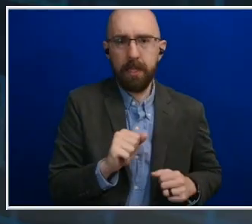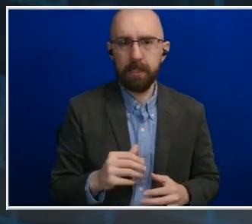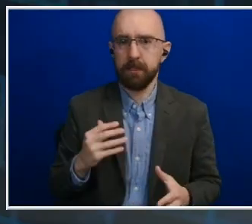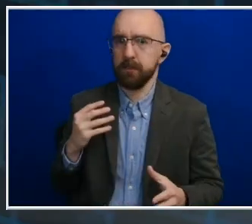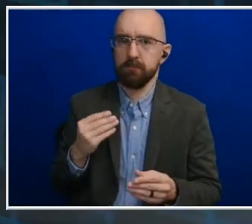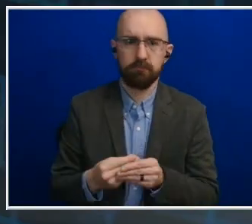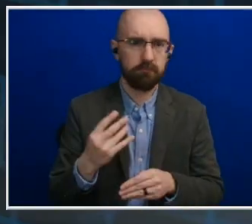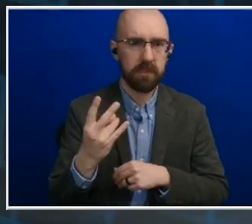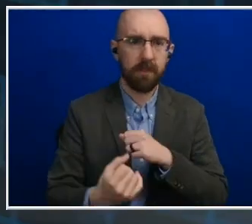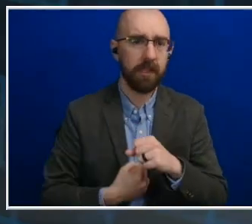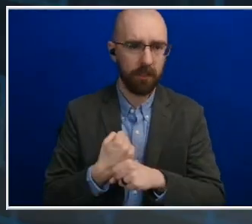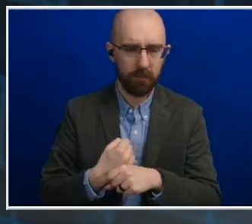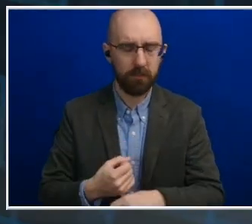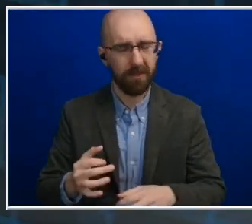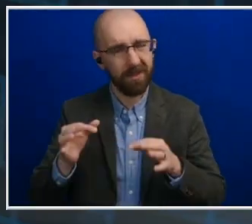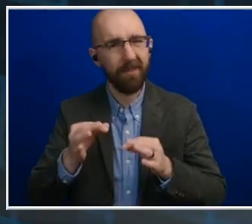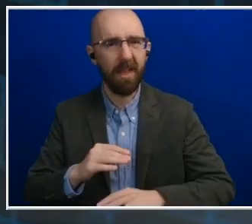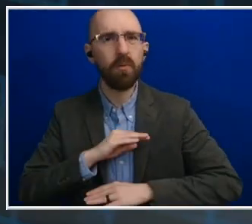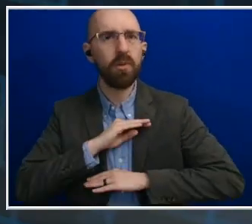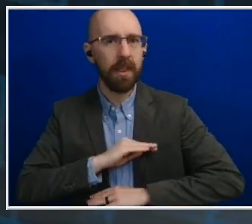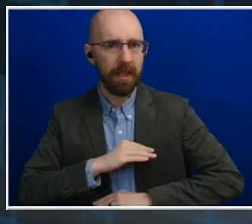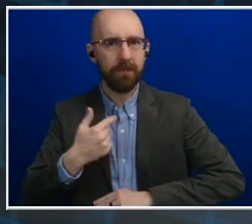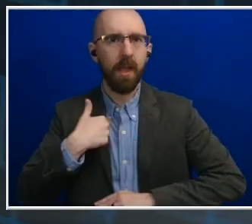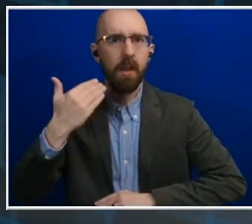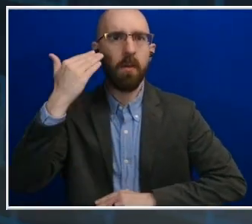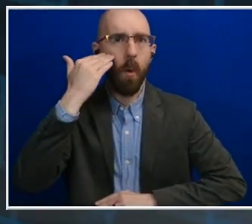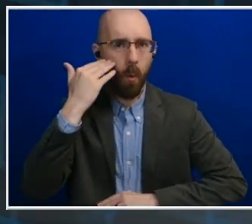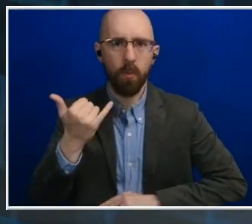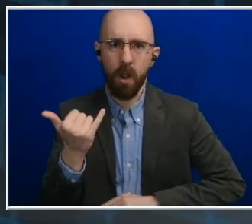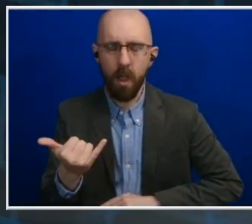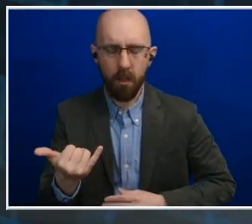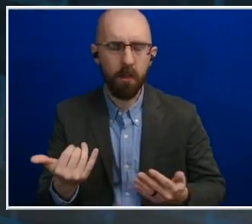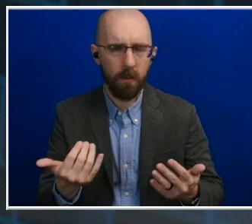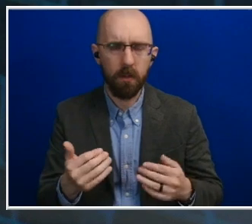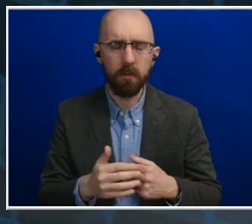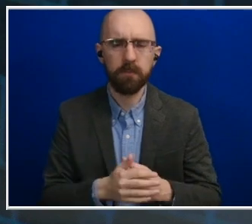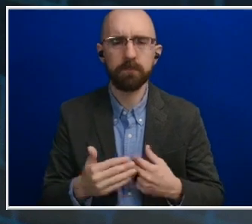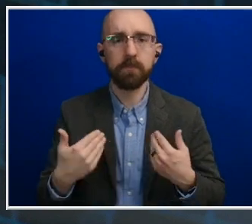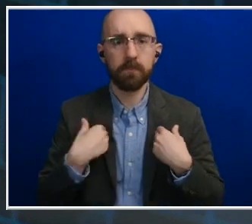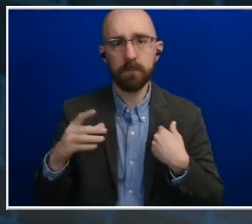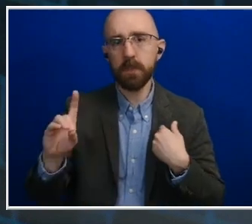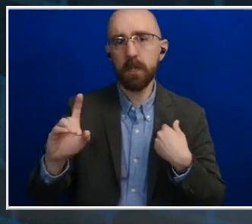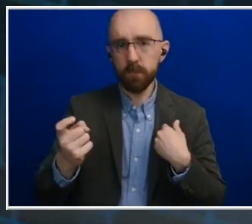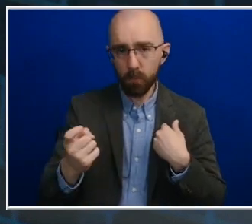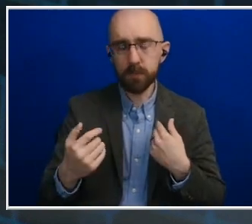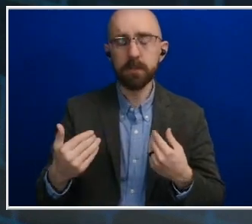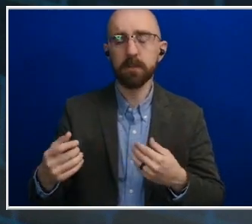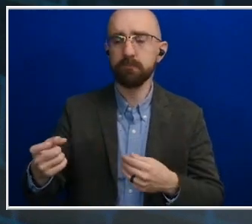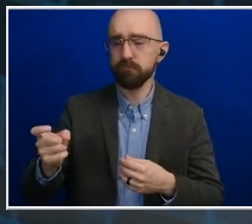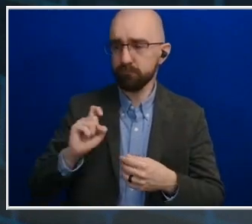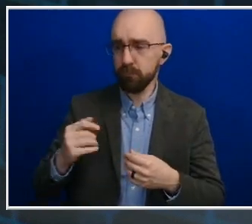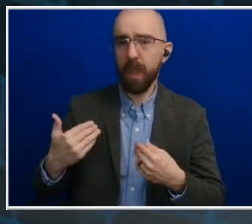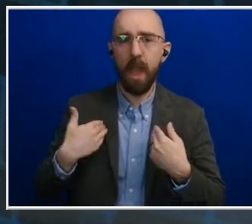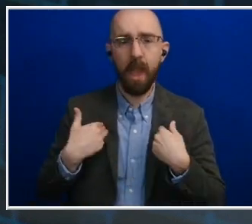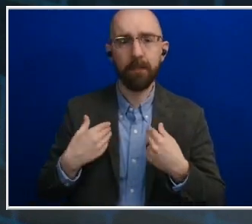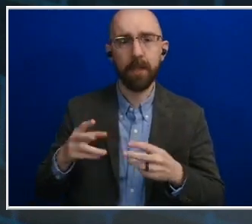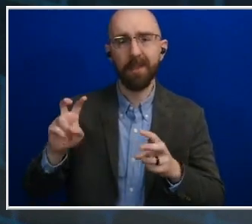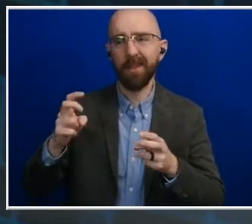relief knowing and having a diagnosis and having an end goal, I